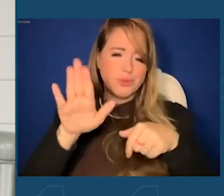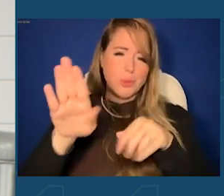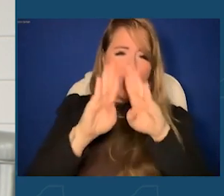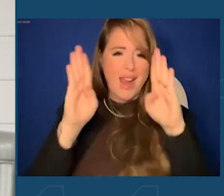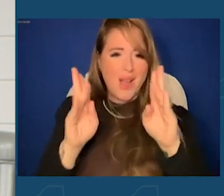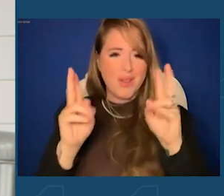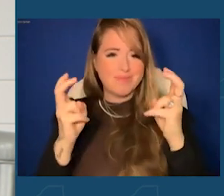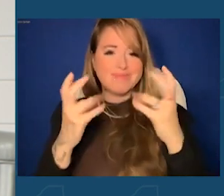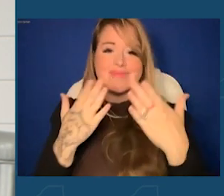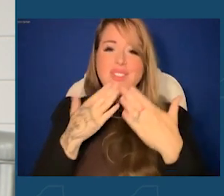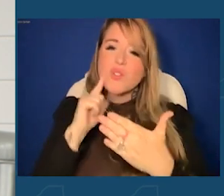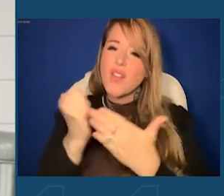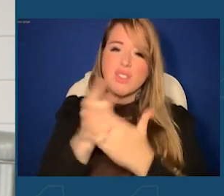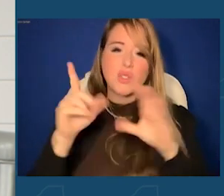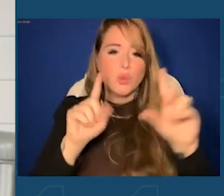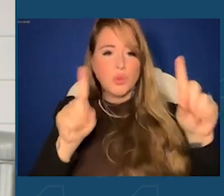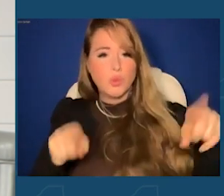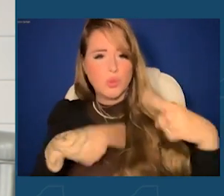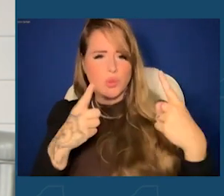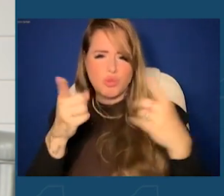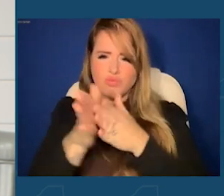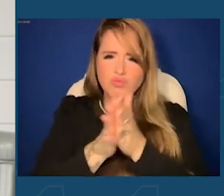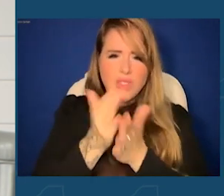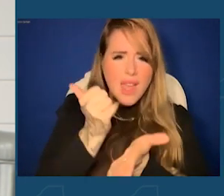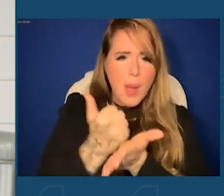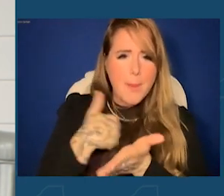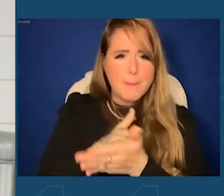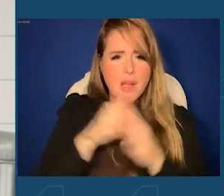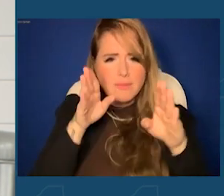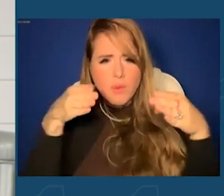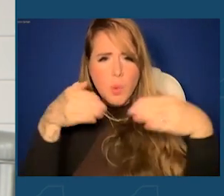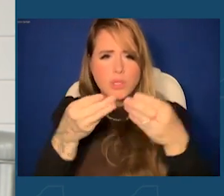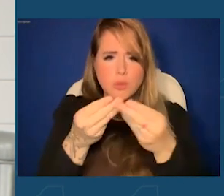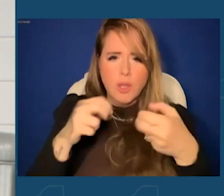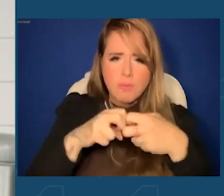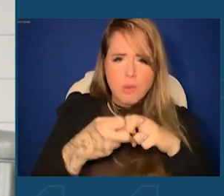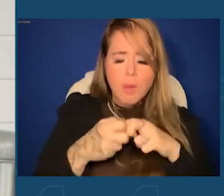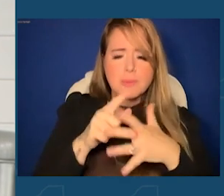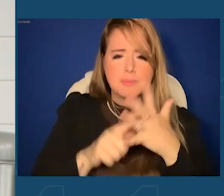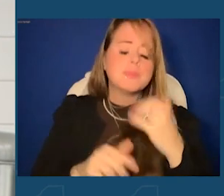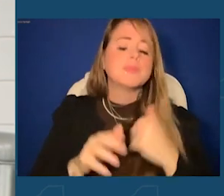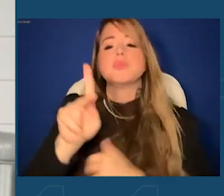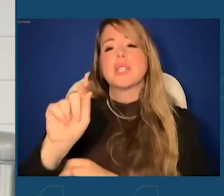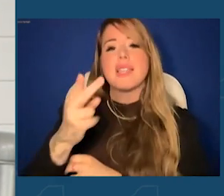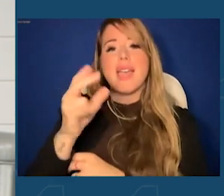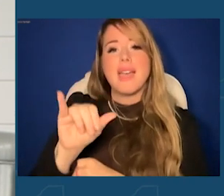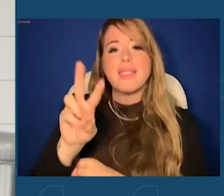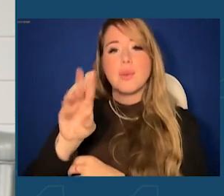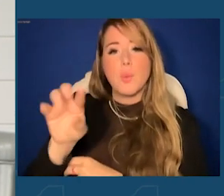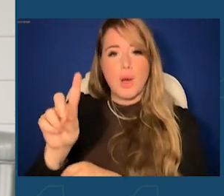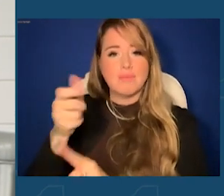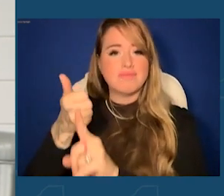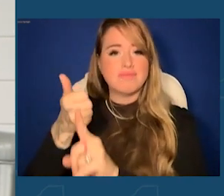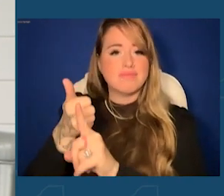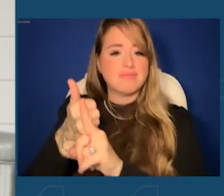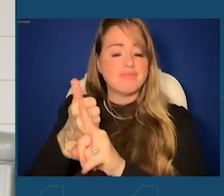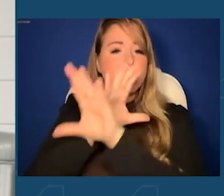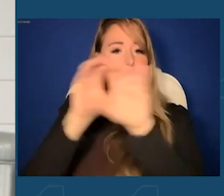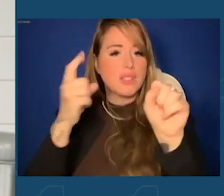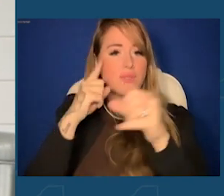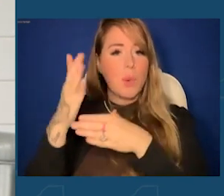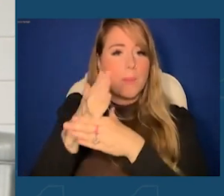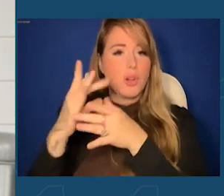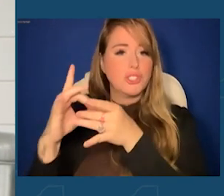and your focus on helping us solve problems. Kathy Wild, the President of the Partnership in New York